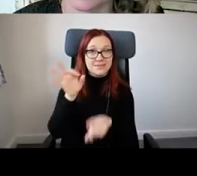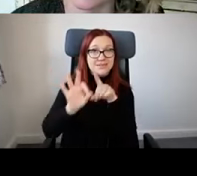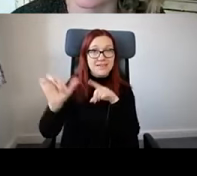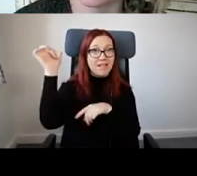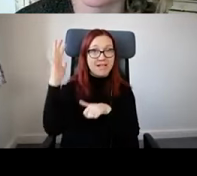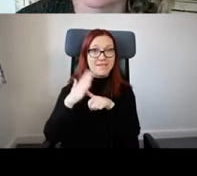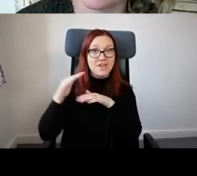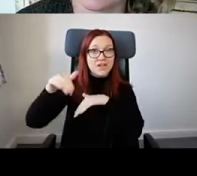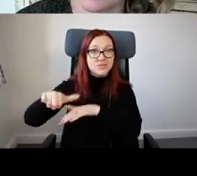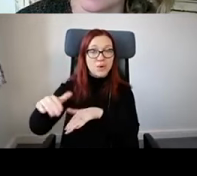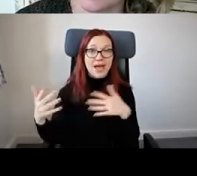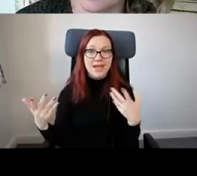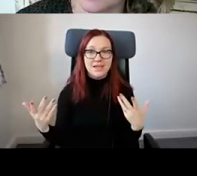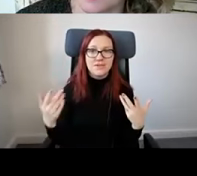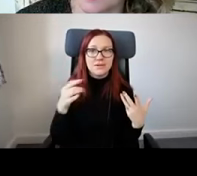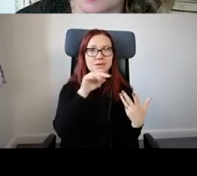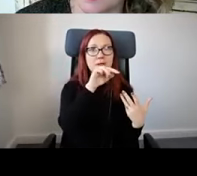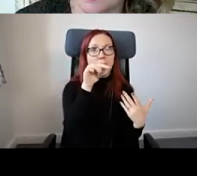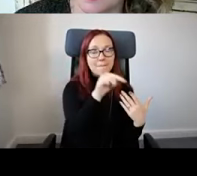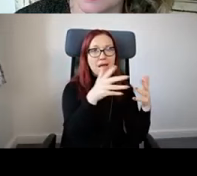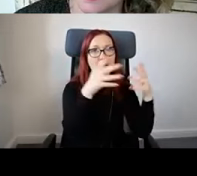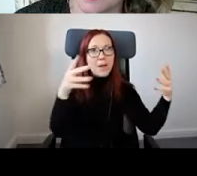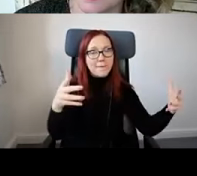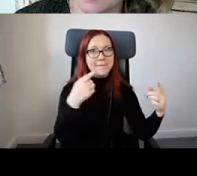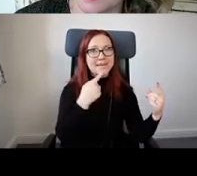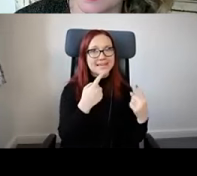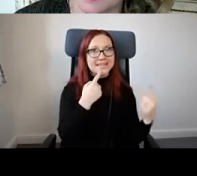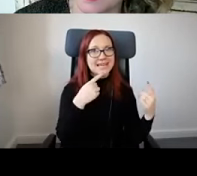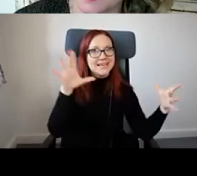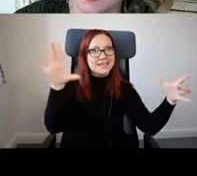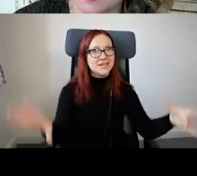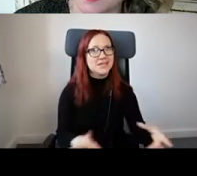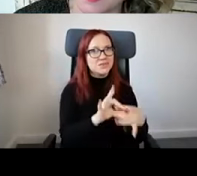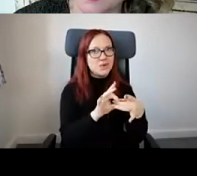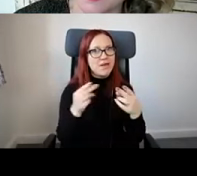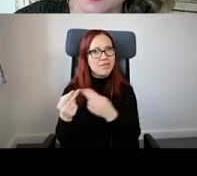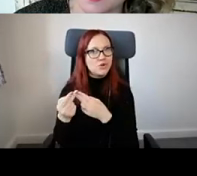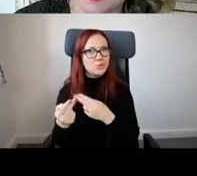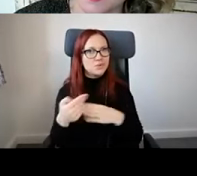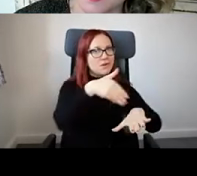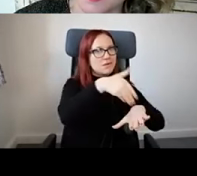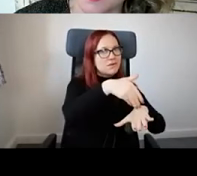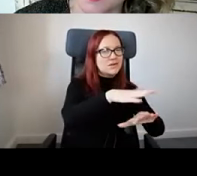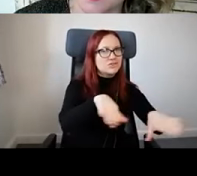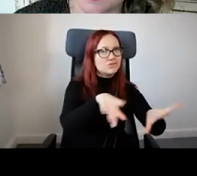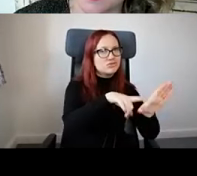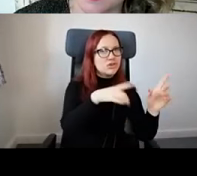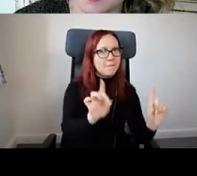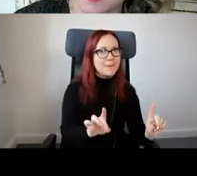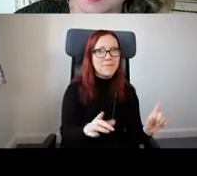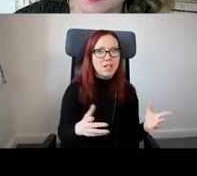But what about the bigger data? What's the bigger data tie those two things together? So my